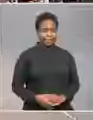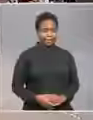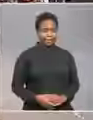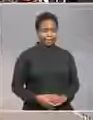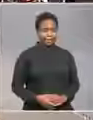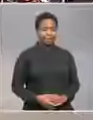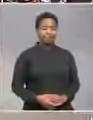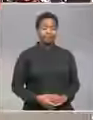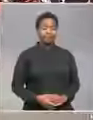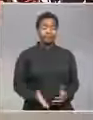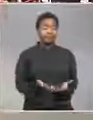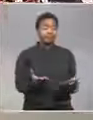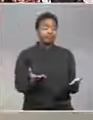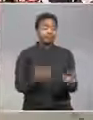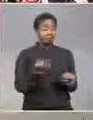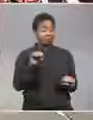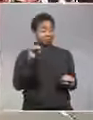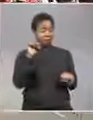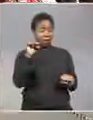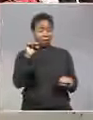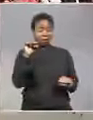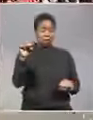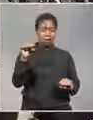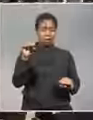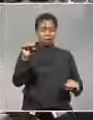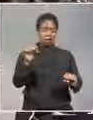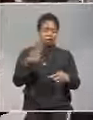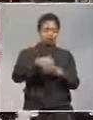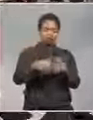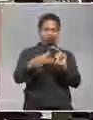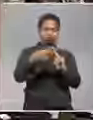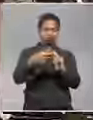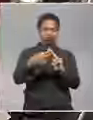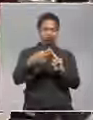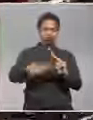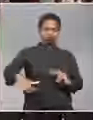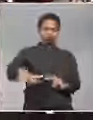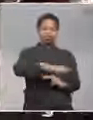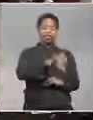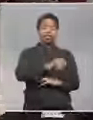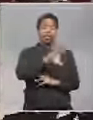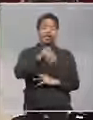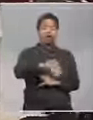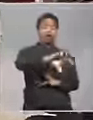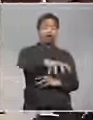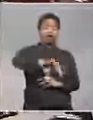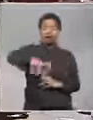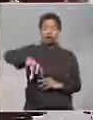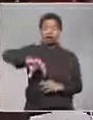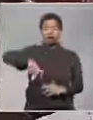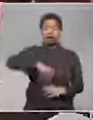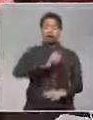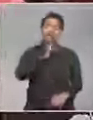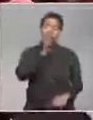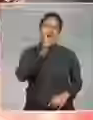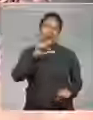In a show of force, workers affiliated to unions, the Public Servants Association and NHAO came through in their hundreds,